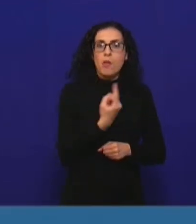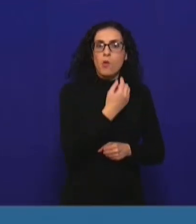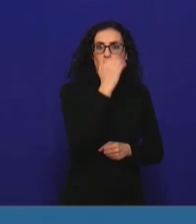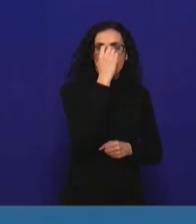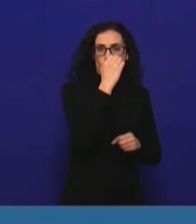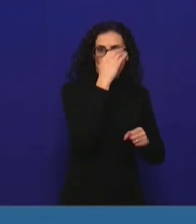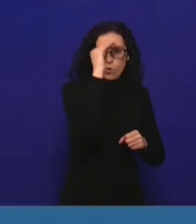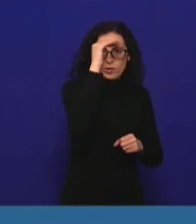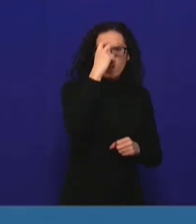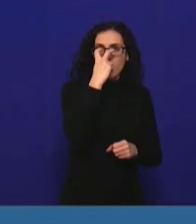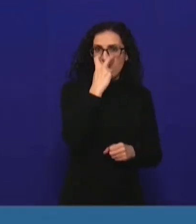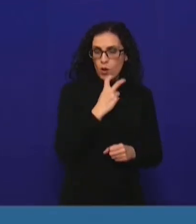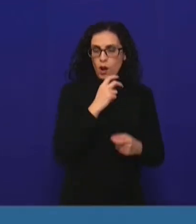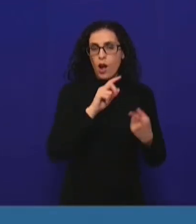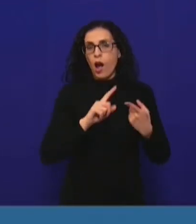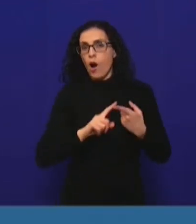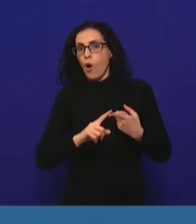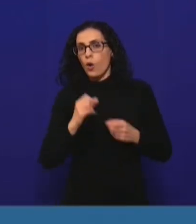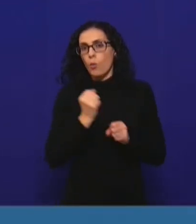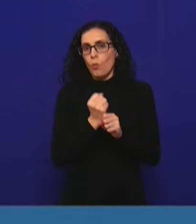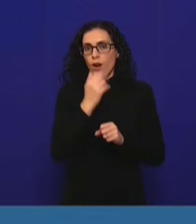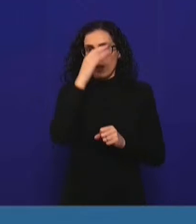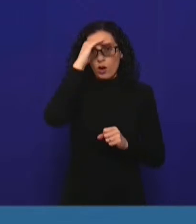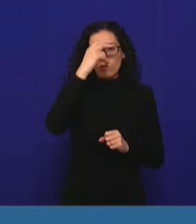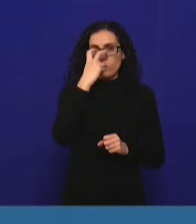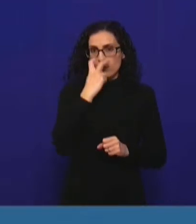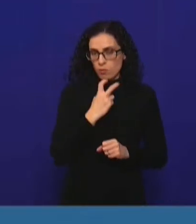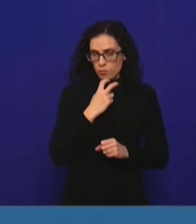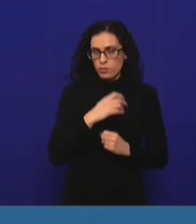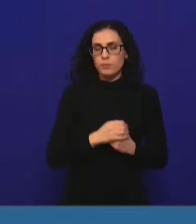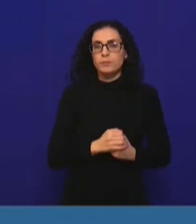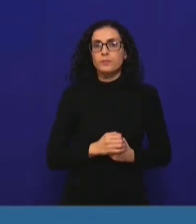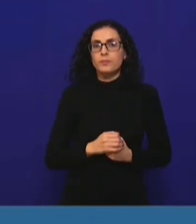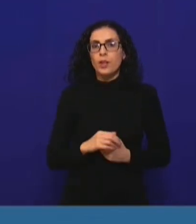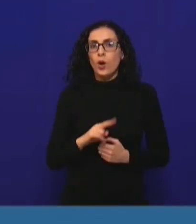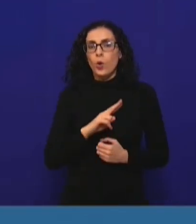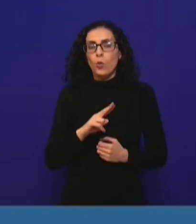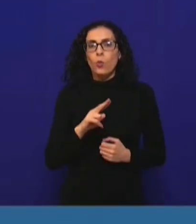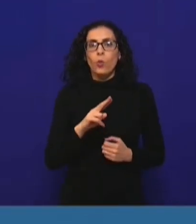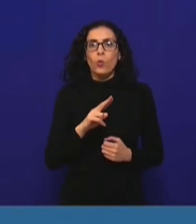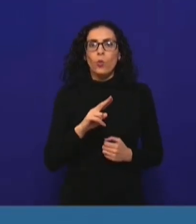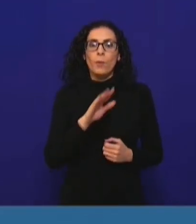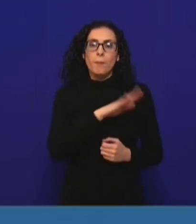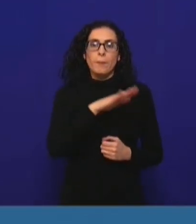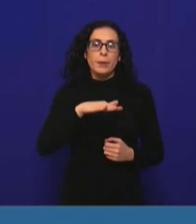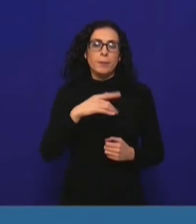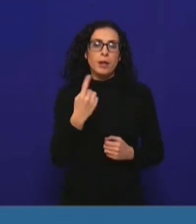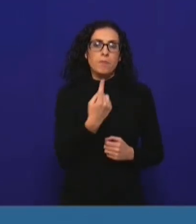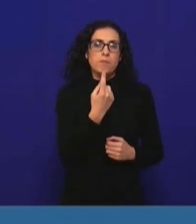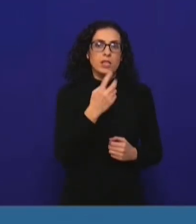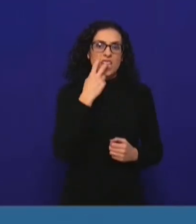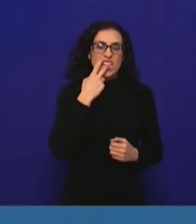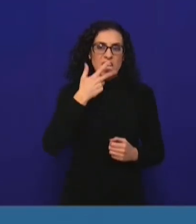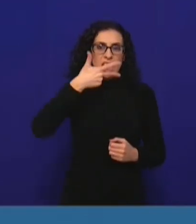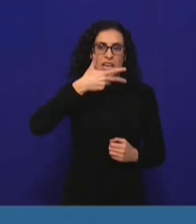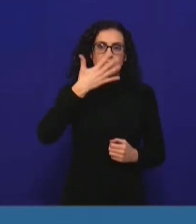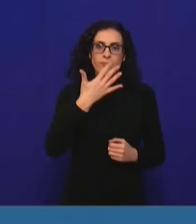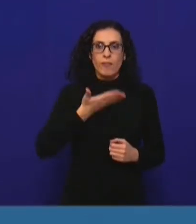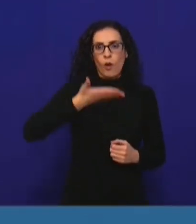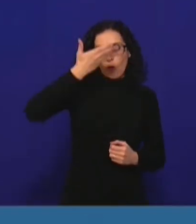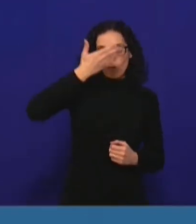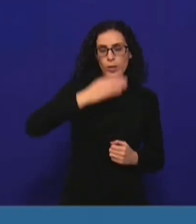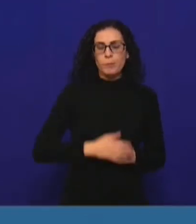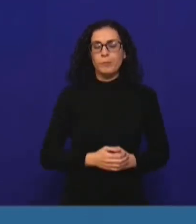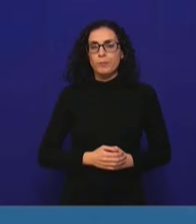people who work in elderly homes and also the residents and also the people aged over 85 years. We